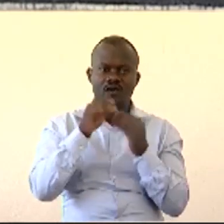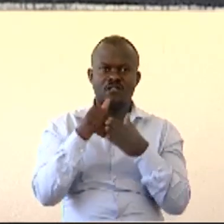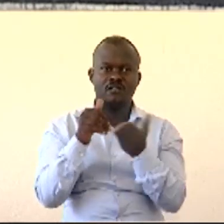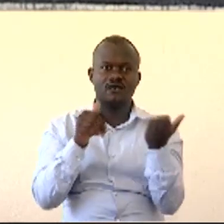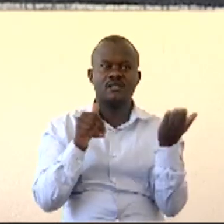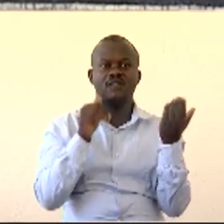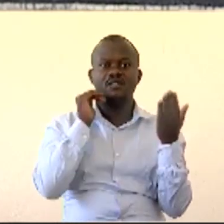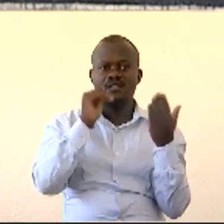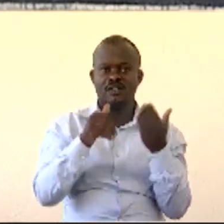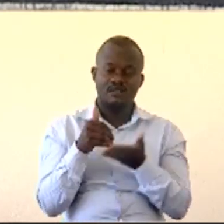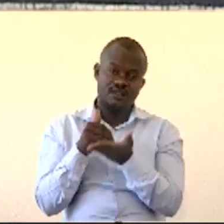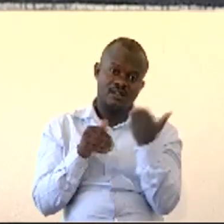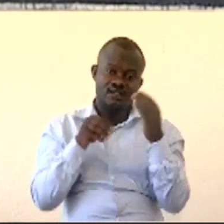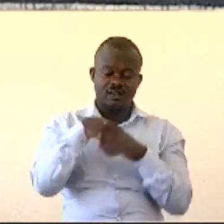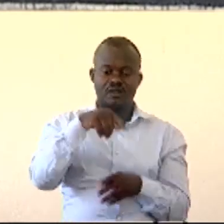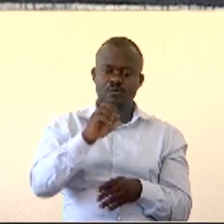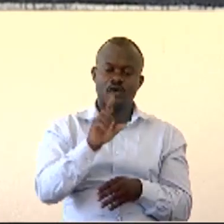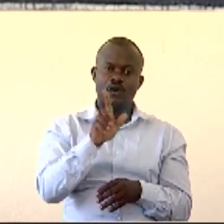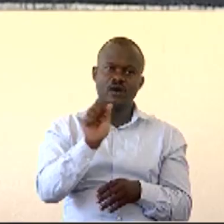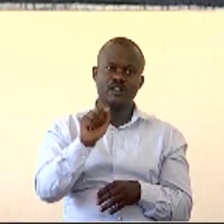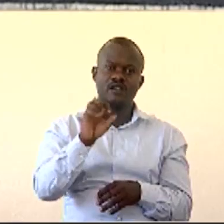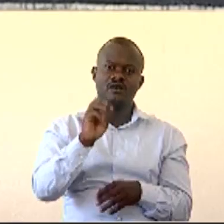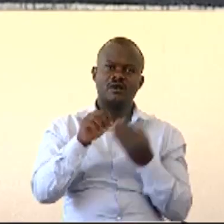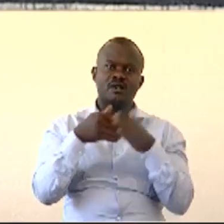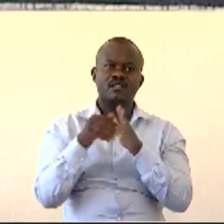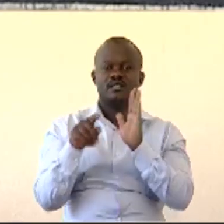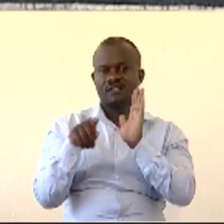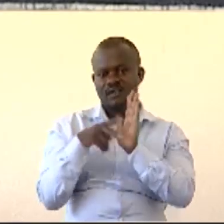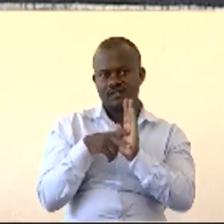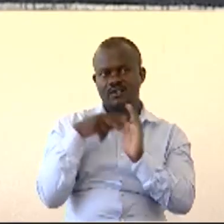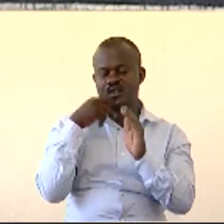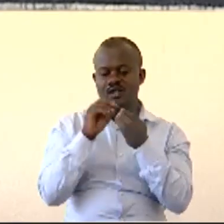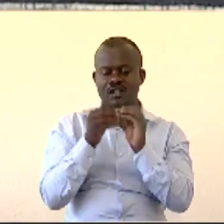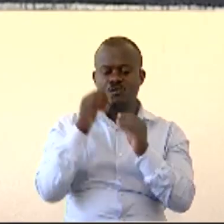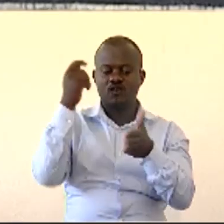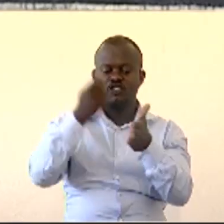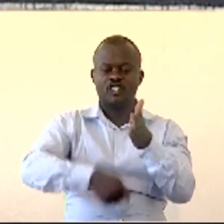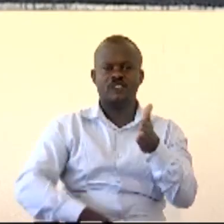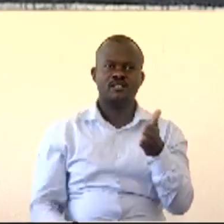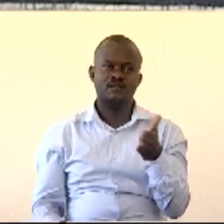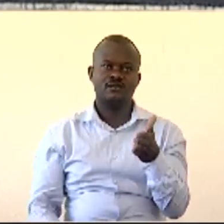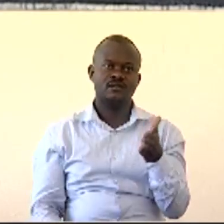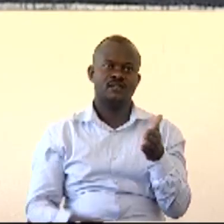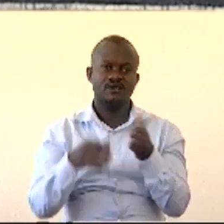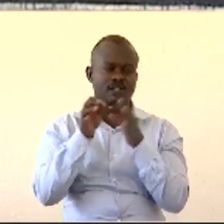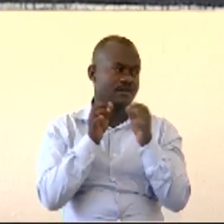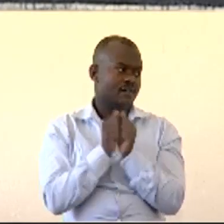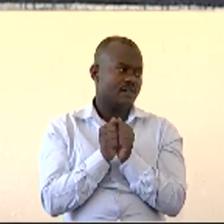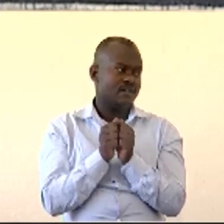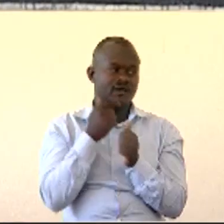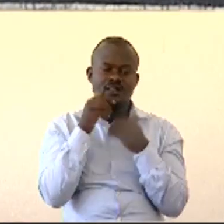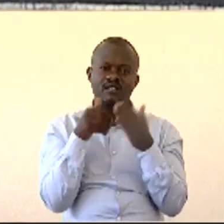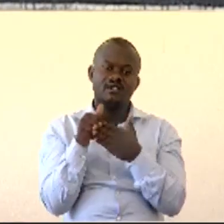in polyatomic ion is equivalent to the number of charges. That is what we mentioned. This is